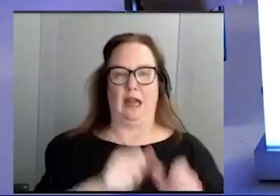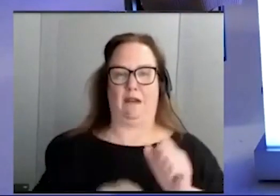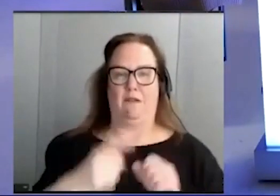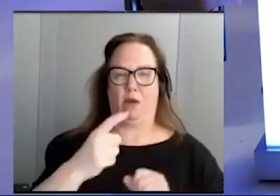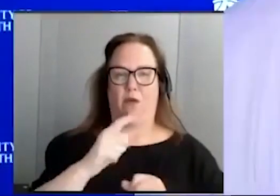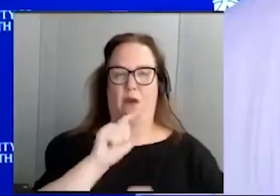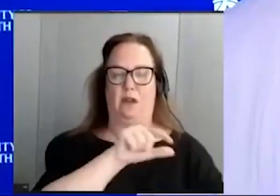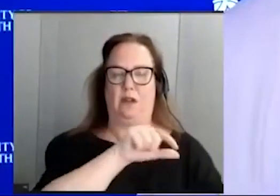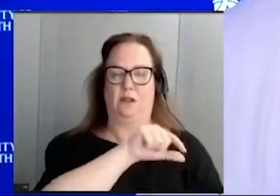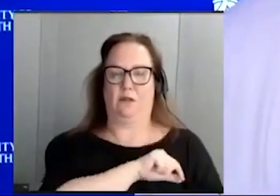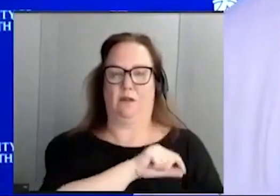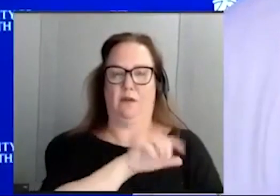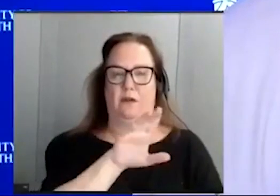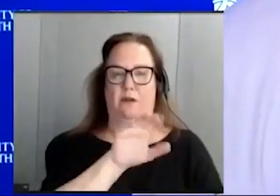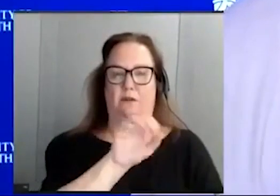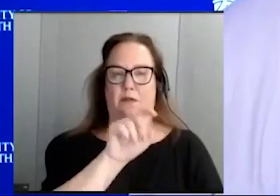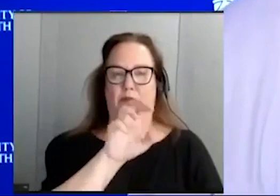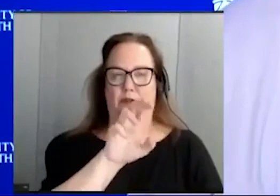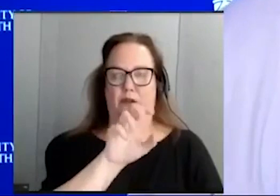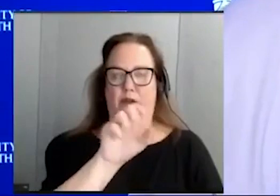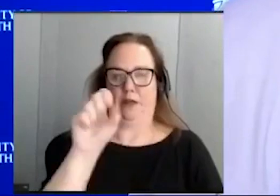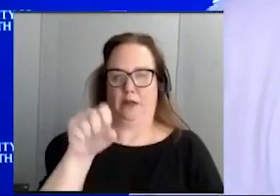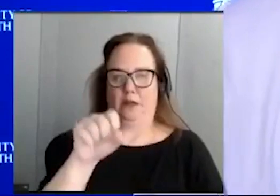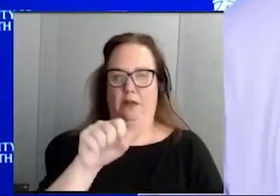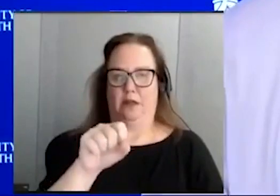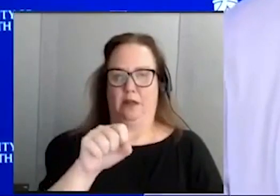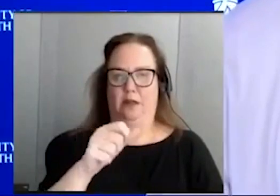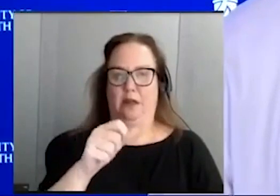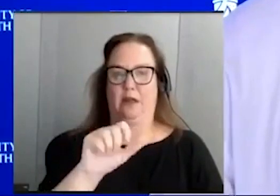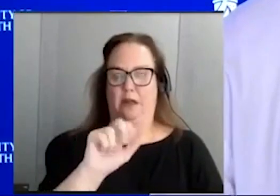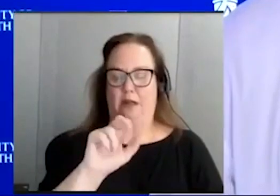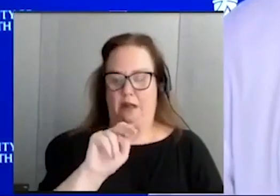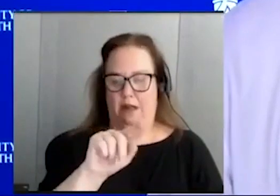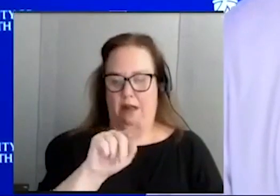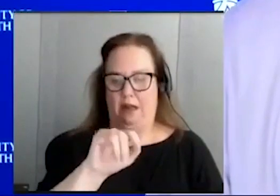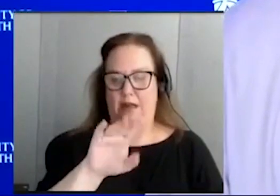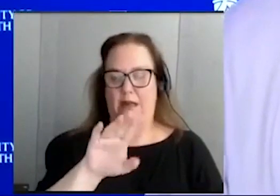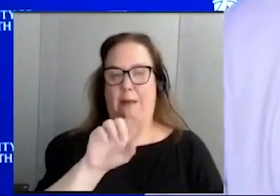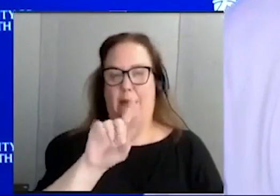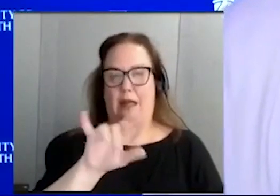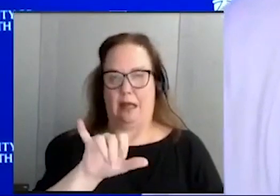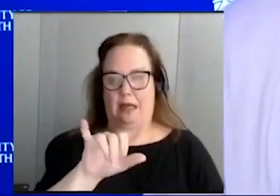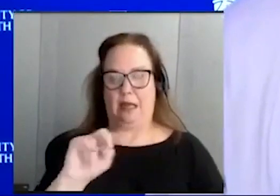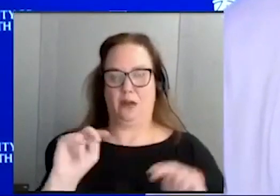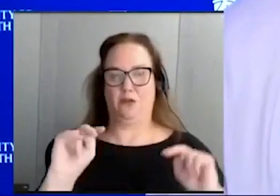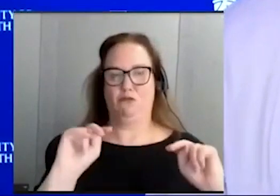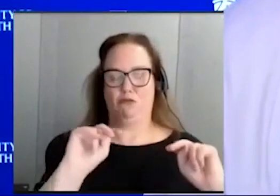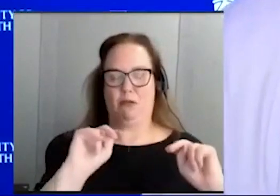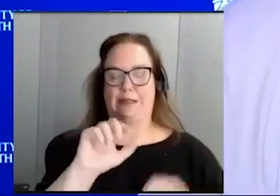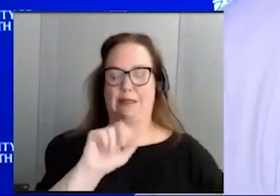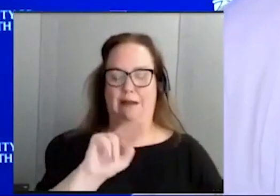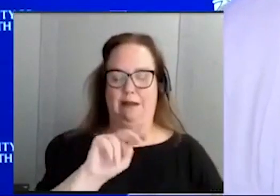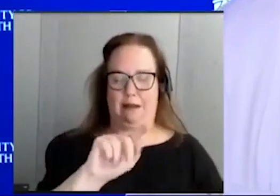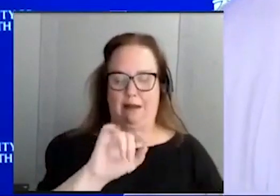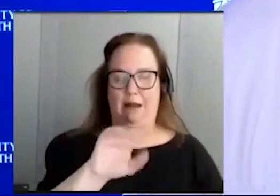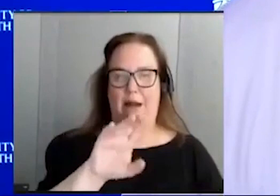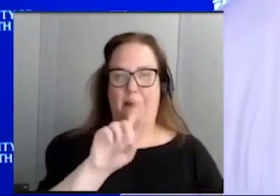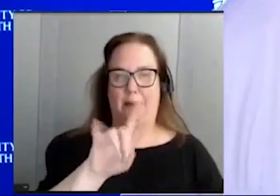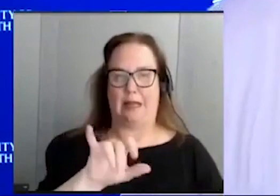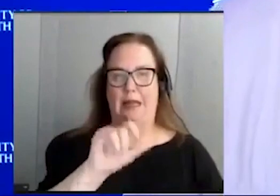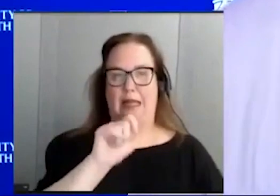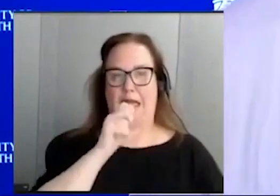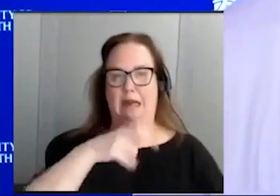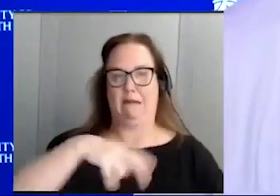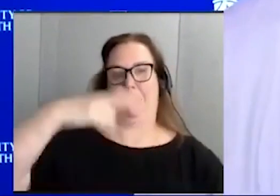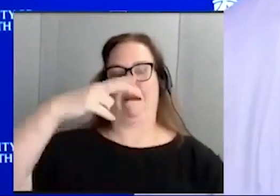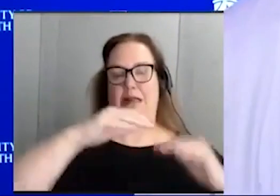think? I would say yes. Do you have antibody protection and neutralizing antibodies? Probably not to the higher